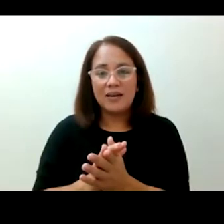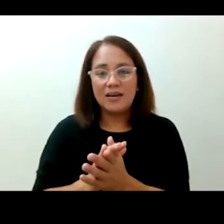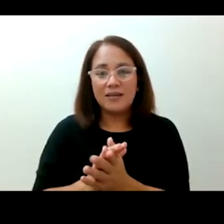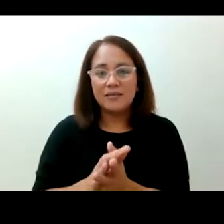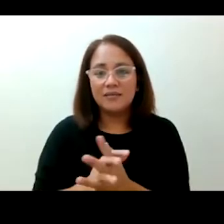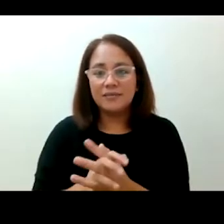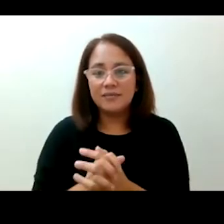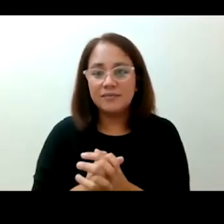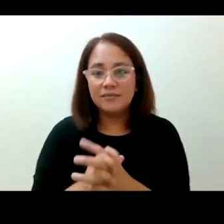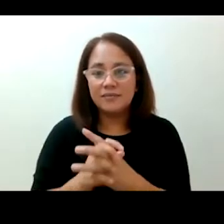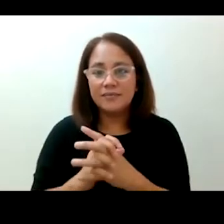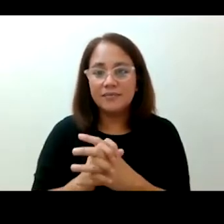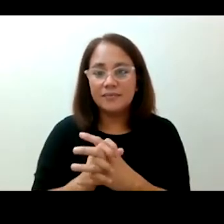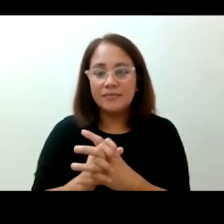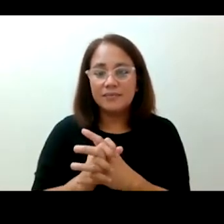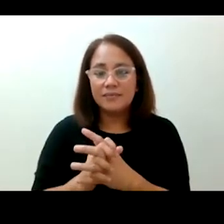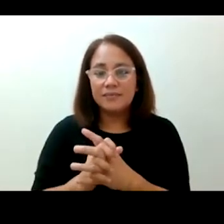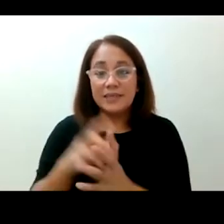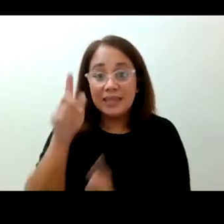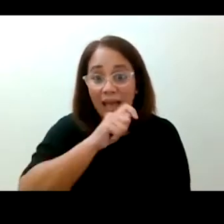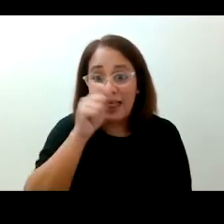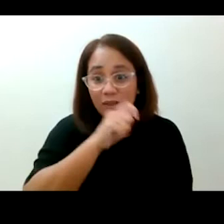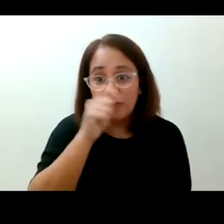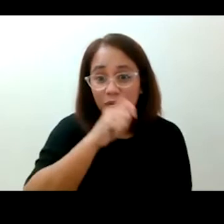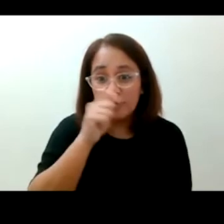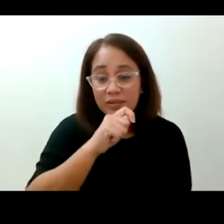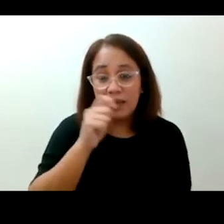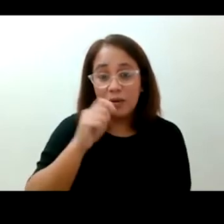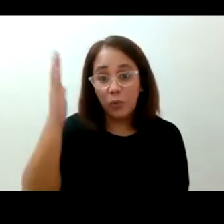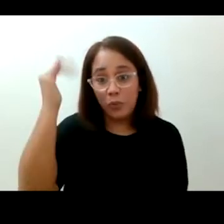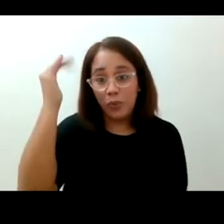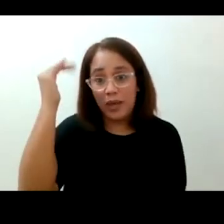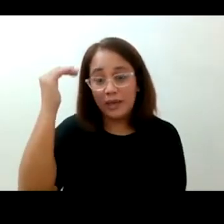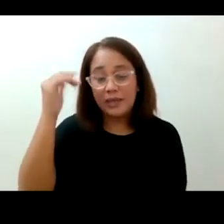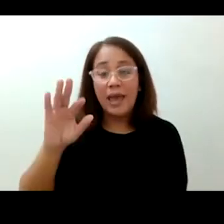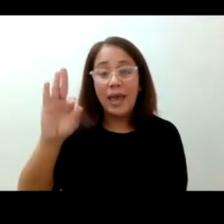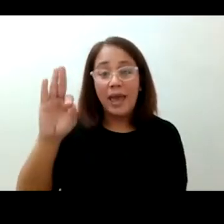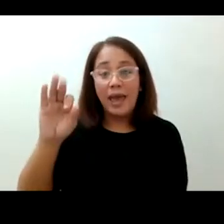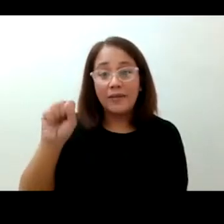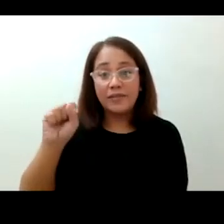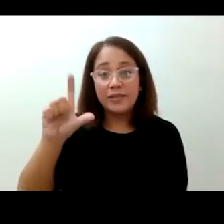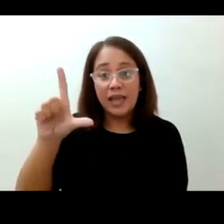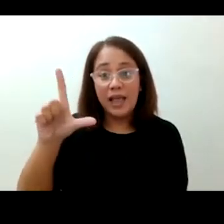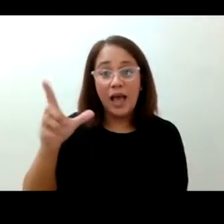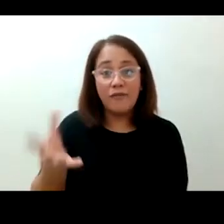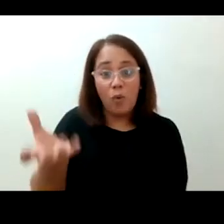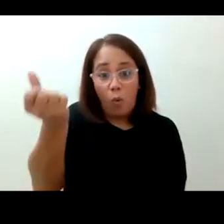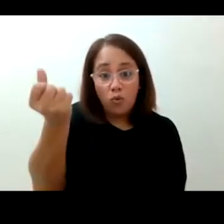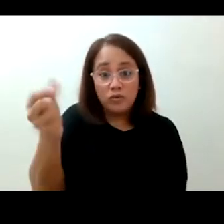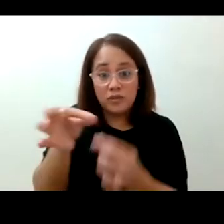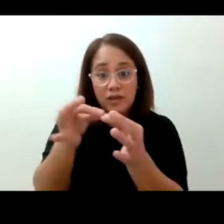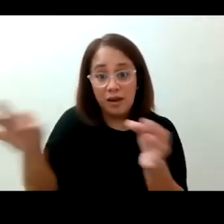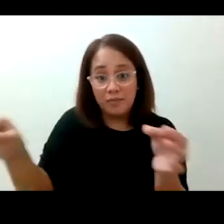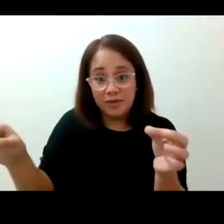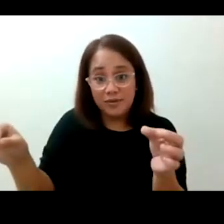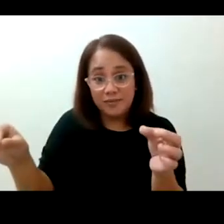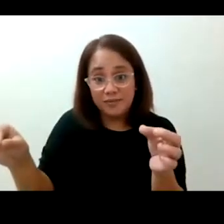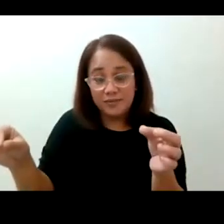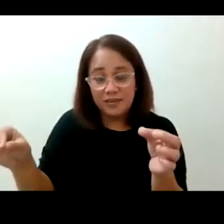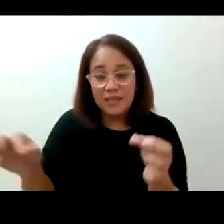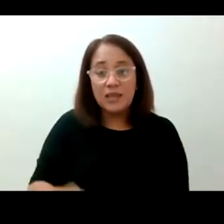Tagalog, because FSL has its own grammar. So you definitely don't want